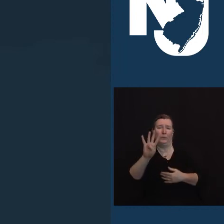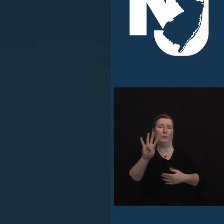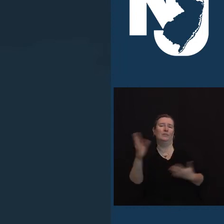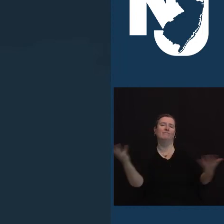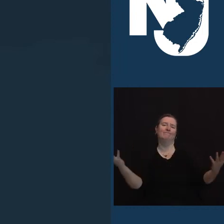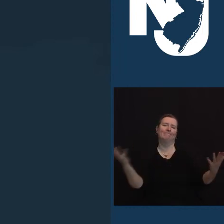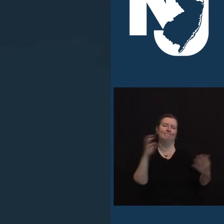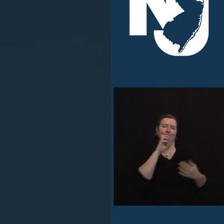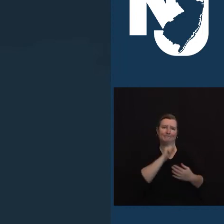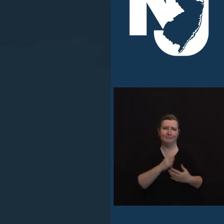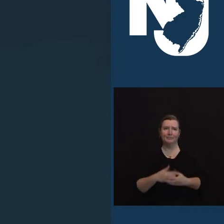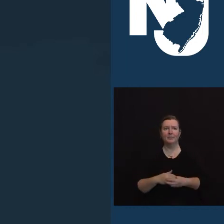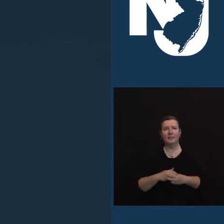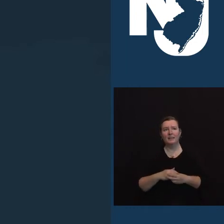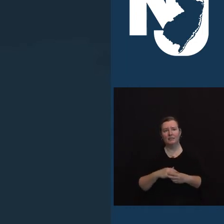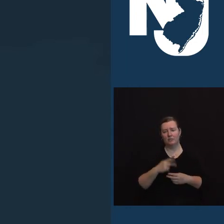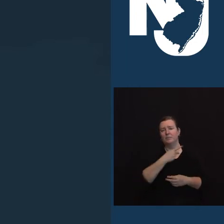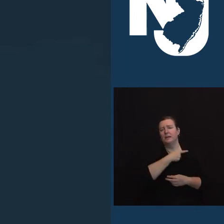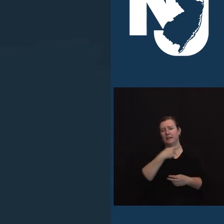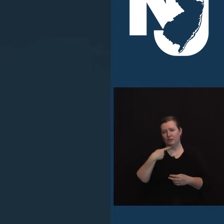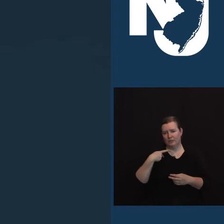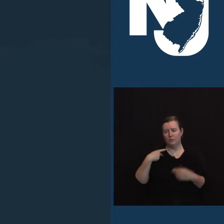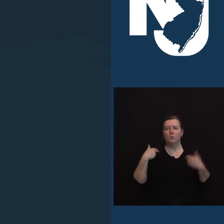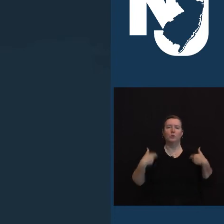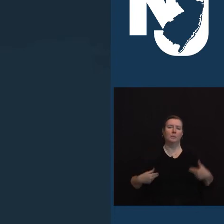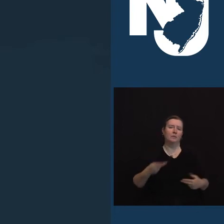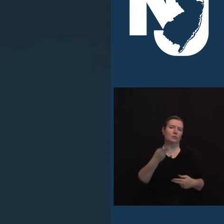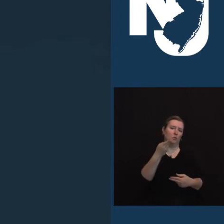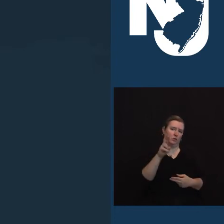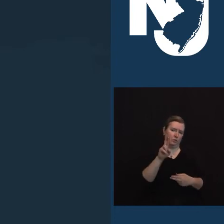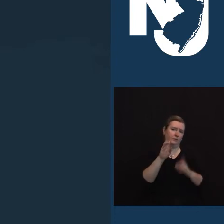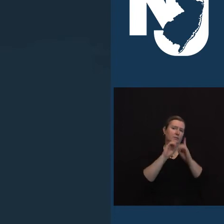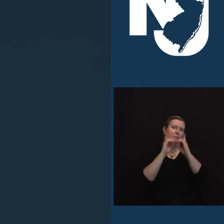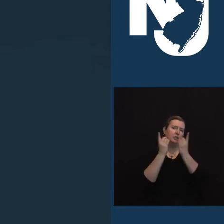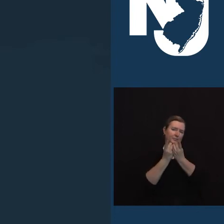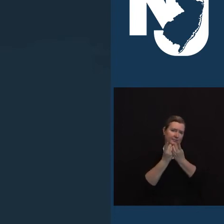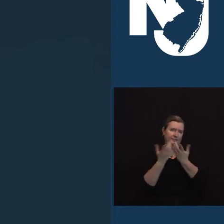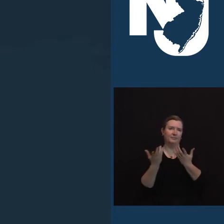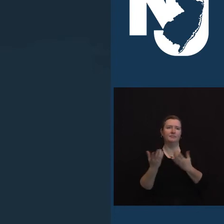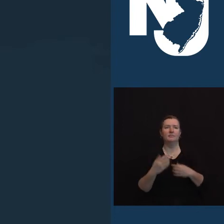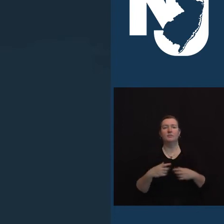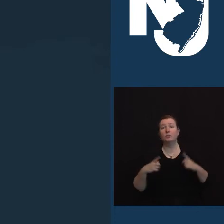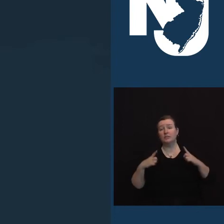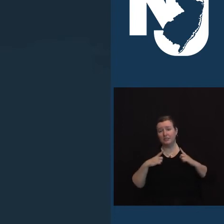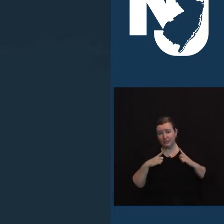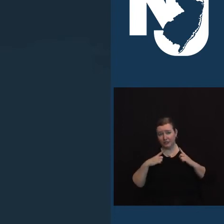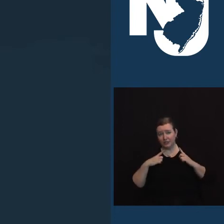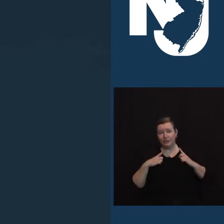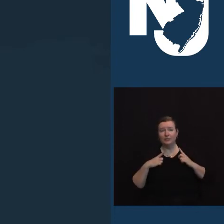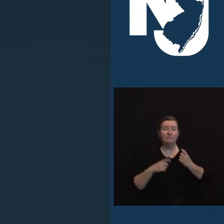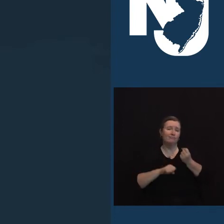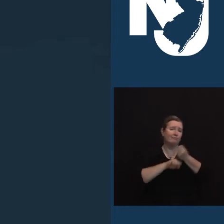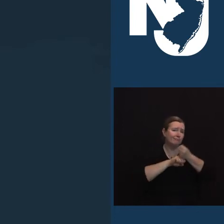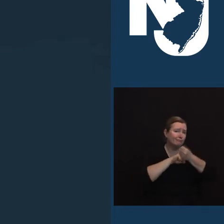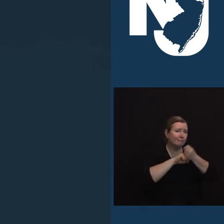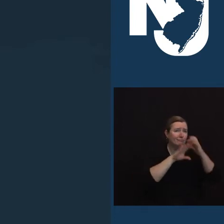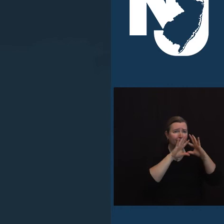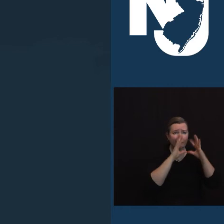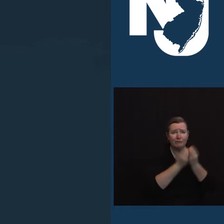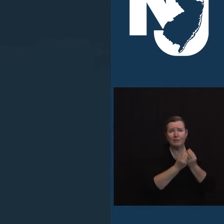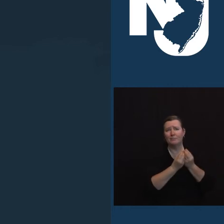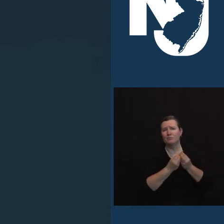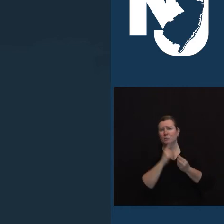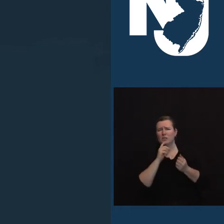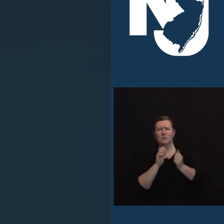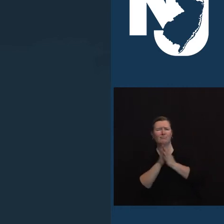Resources Department for many years before retiring to spend time with his family. He was both a boxing aficionado and an avid baseball